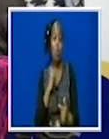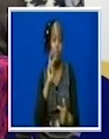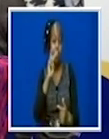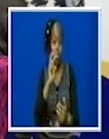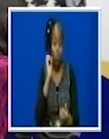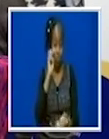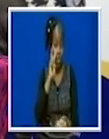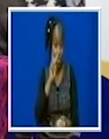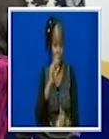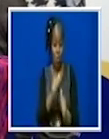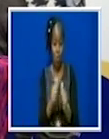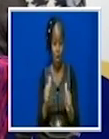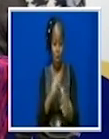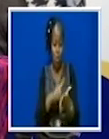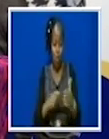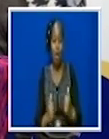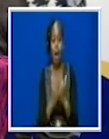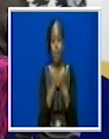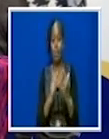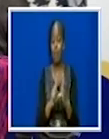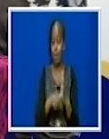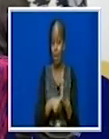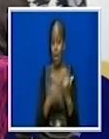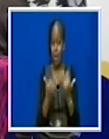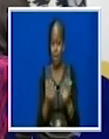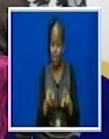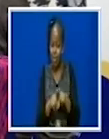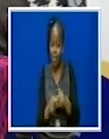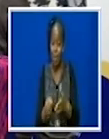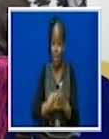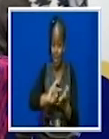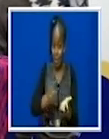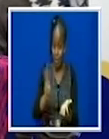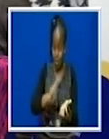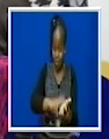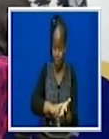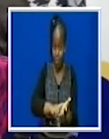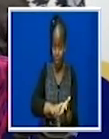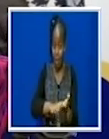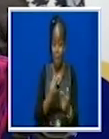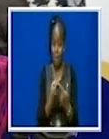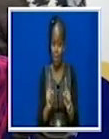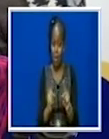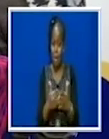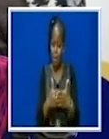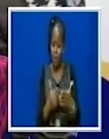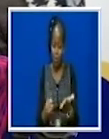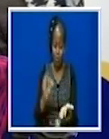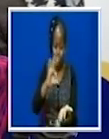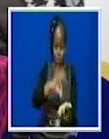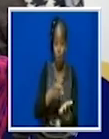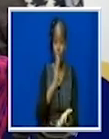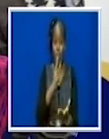water once on the Manila paper. Okay. And then I will repeat the same experiment, but before dropping the water, I will add some oil on the Manila